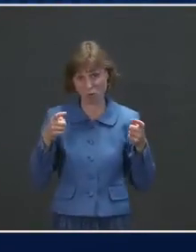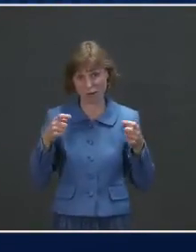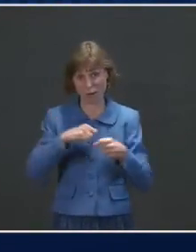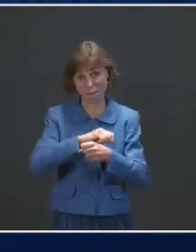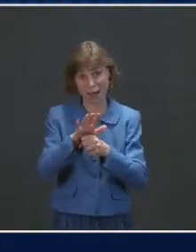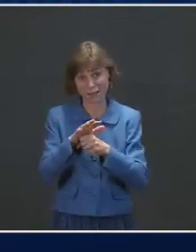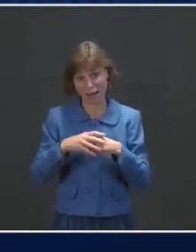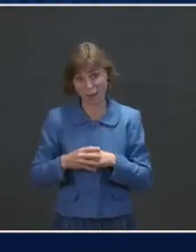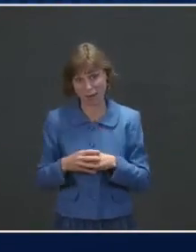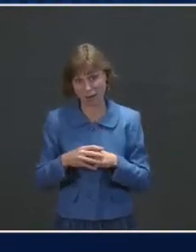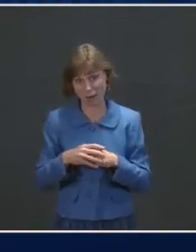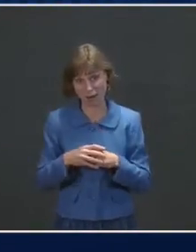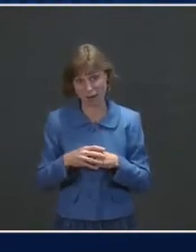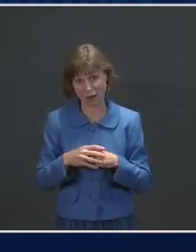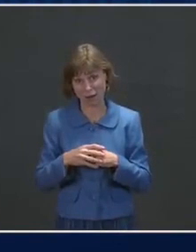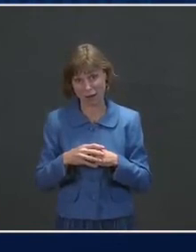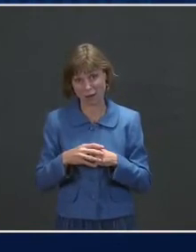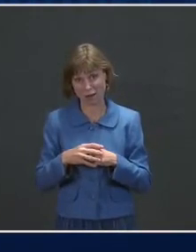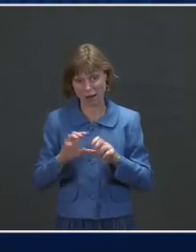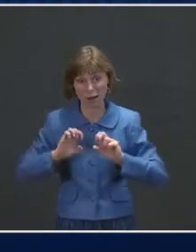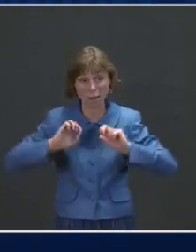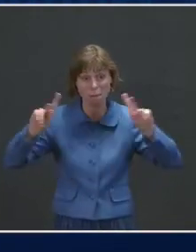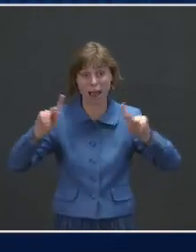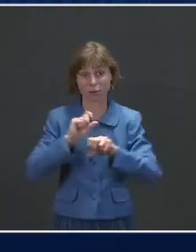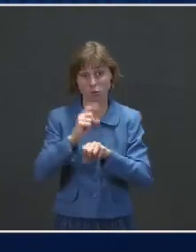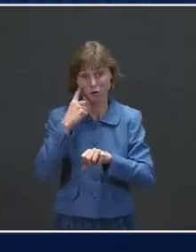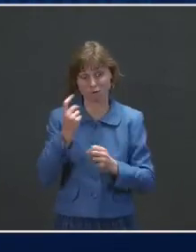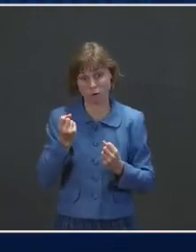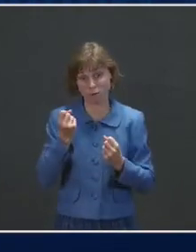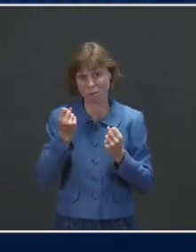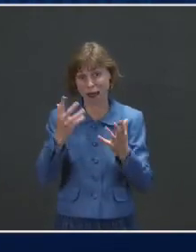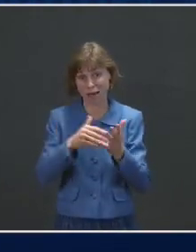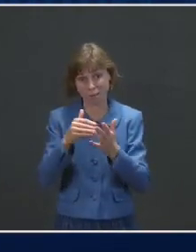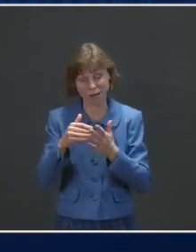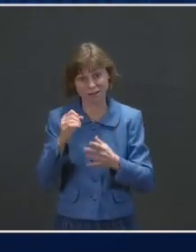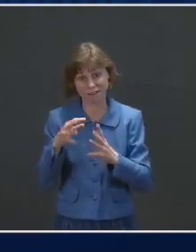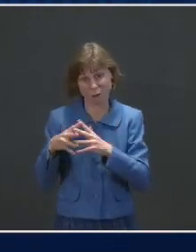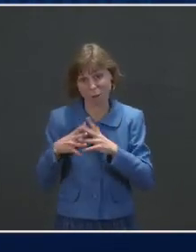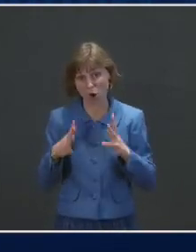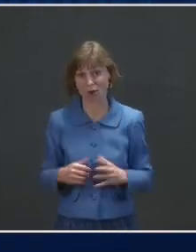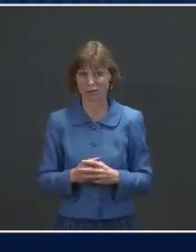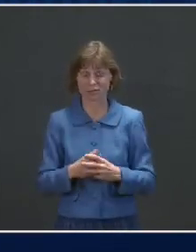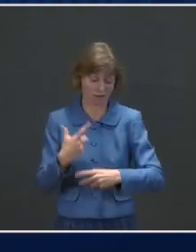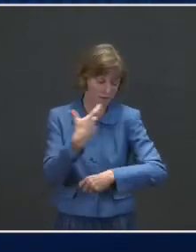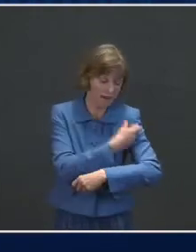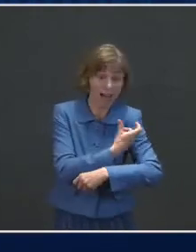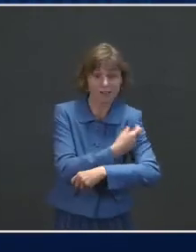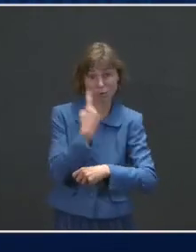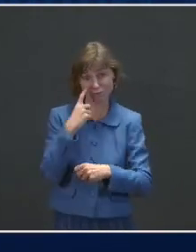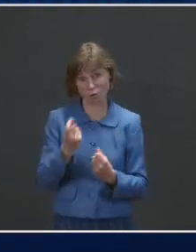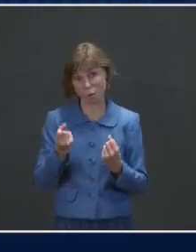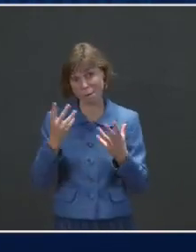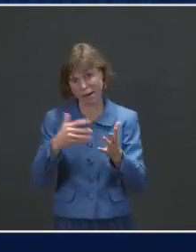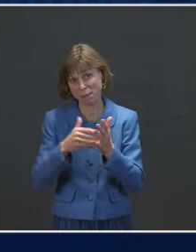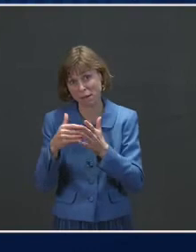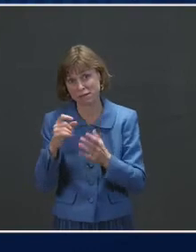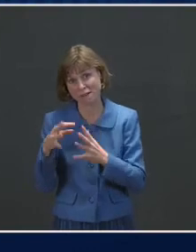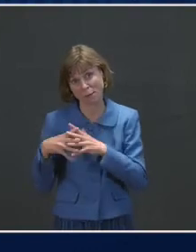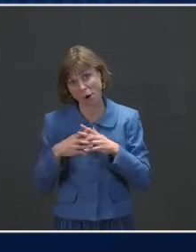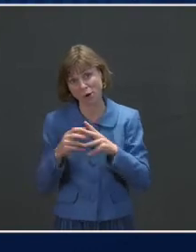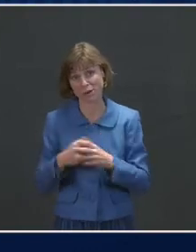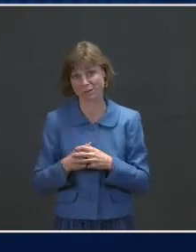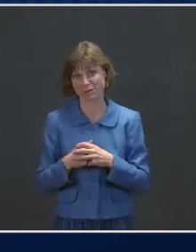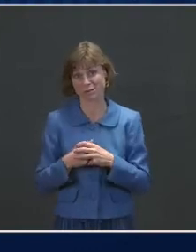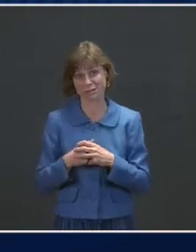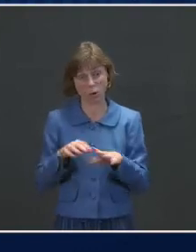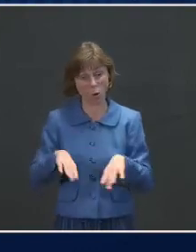of Americans back to work, getting vaccines in the arms of Americans, reopening schools. And he has been clear that